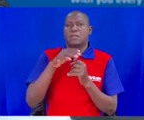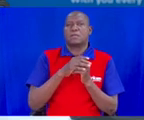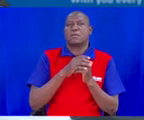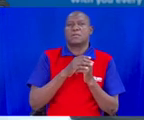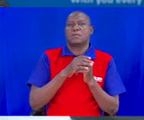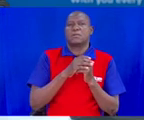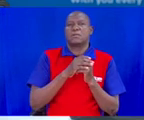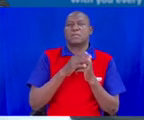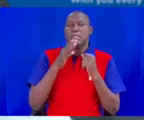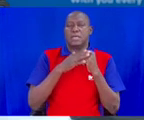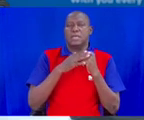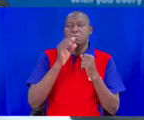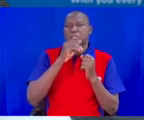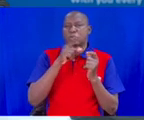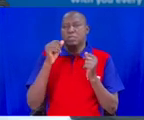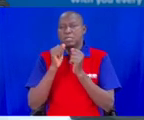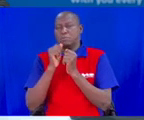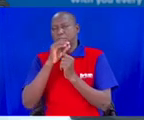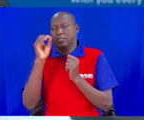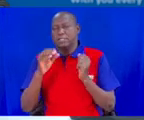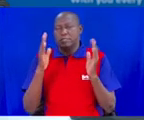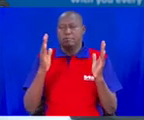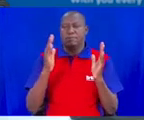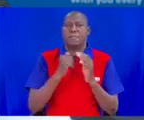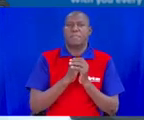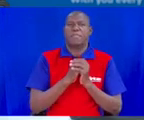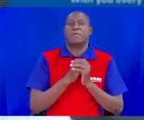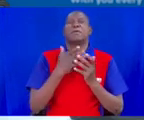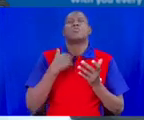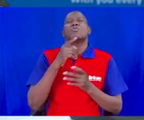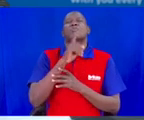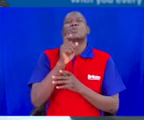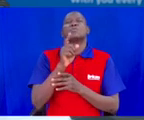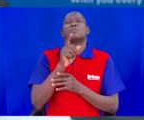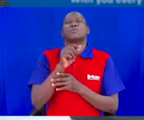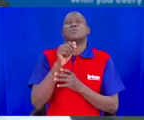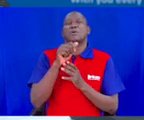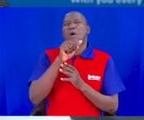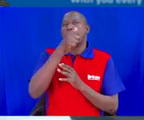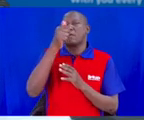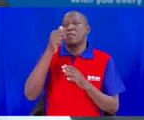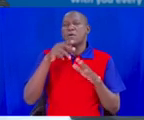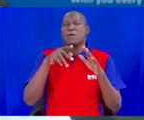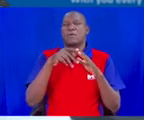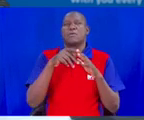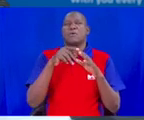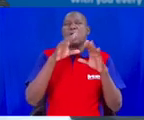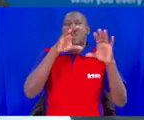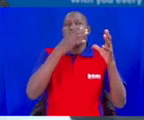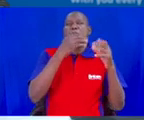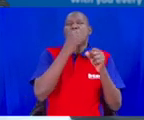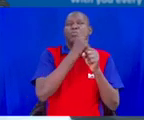9 to 10%. So my question is, what is it that the other fund managers are doing that Britam is